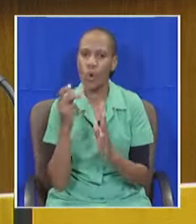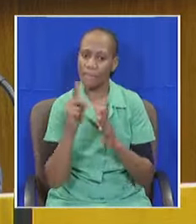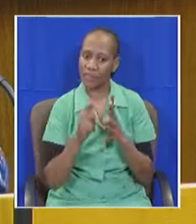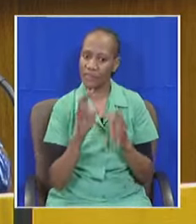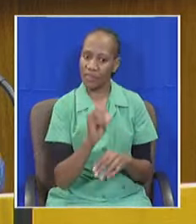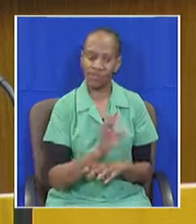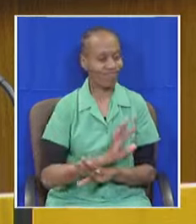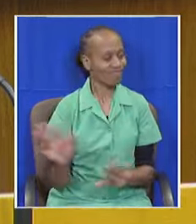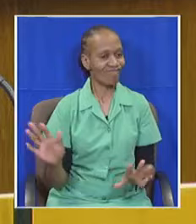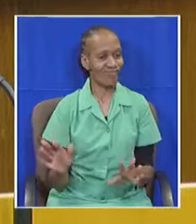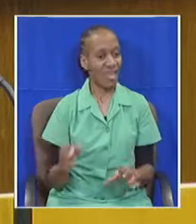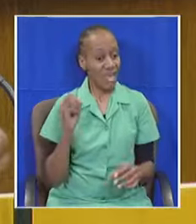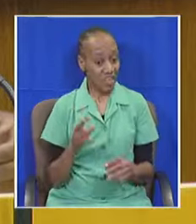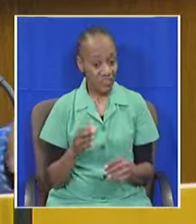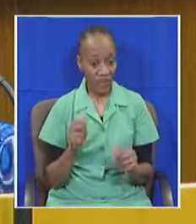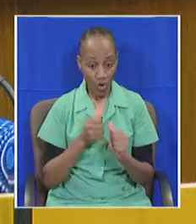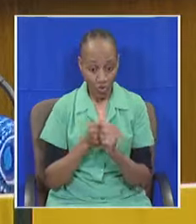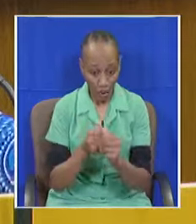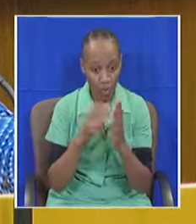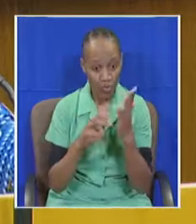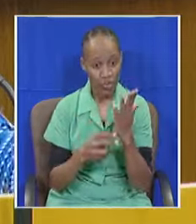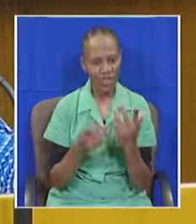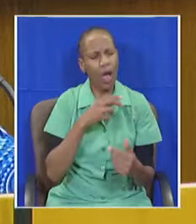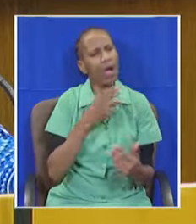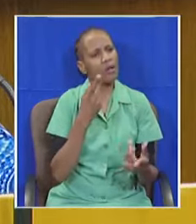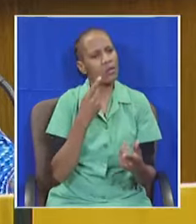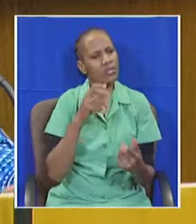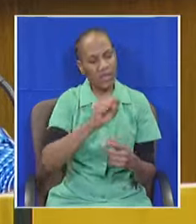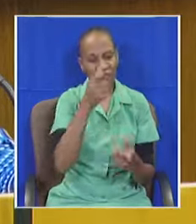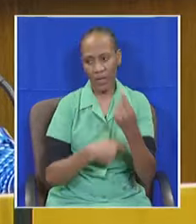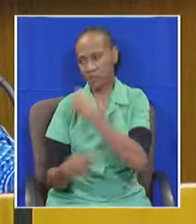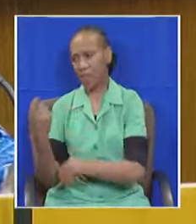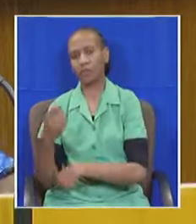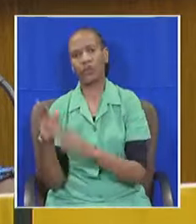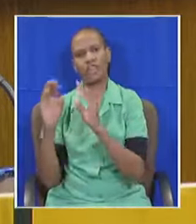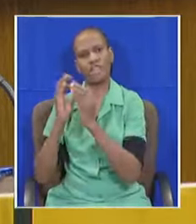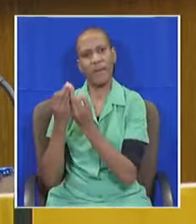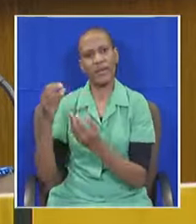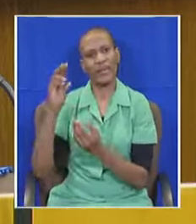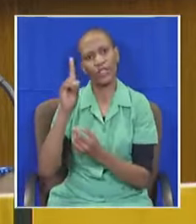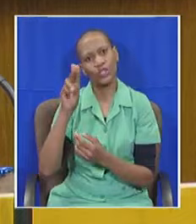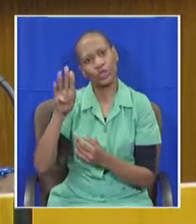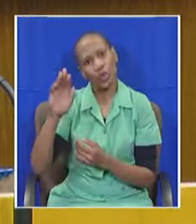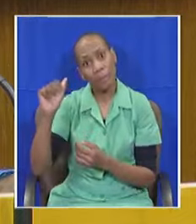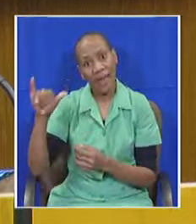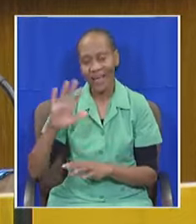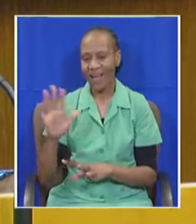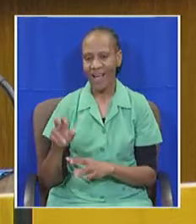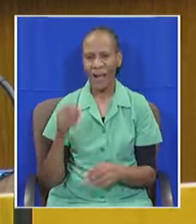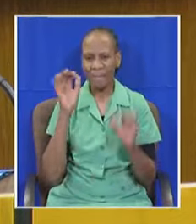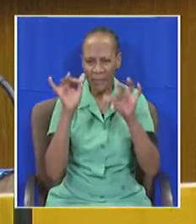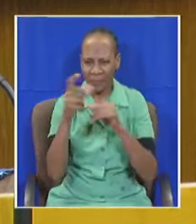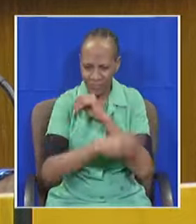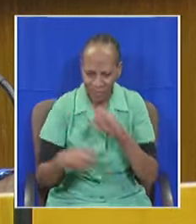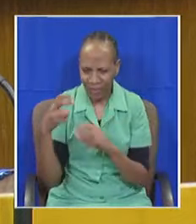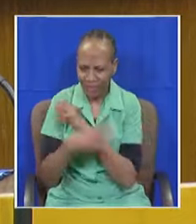were, our country would have never been sold for a house in Dubai. We would not be led by those who continue to loot and steal from the poor.